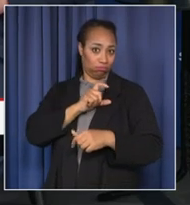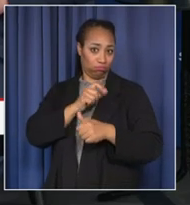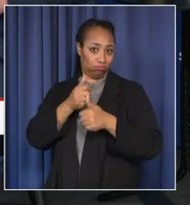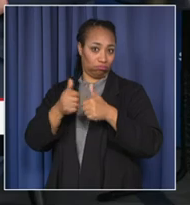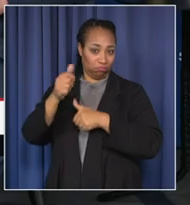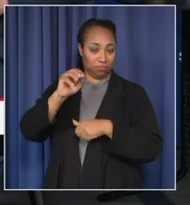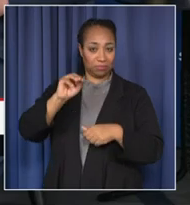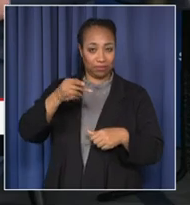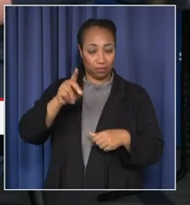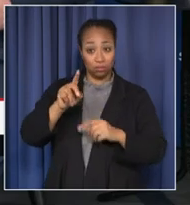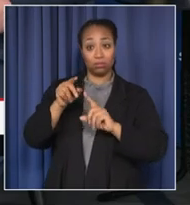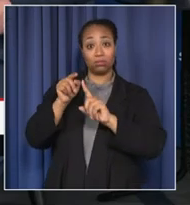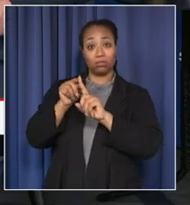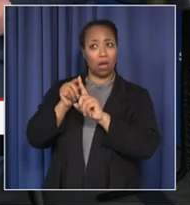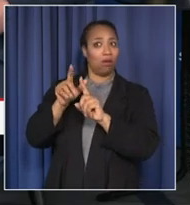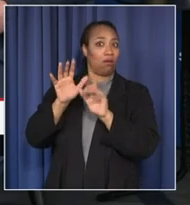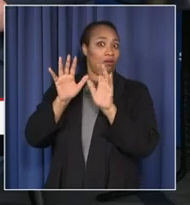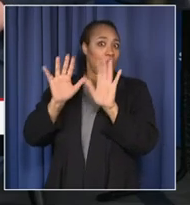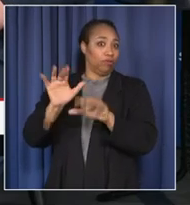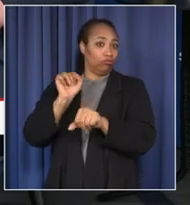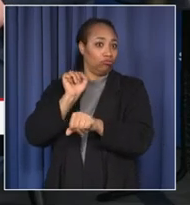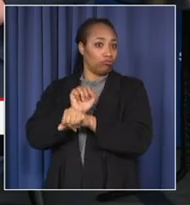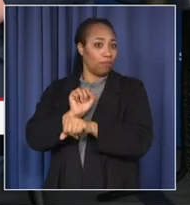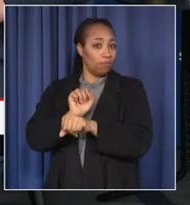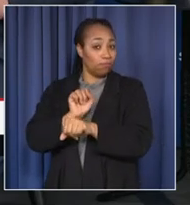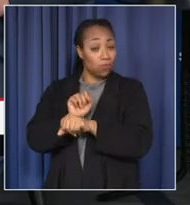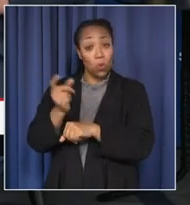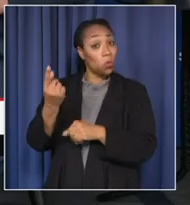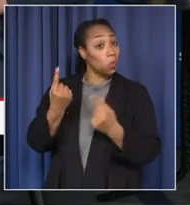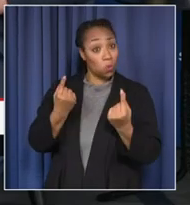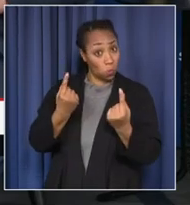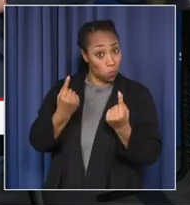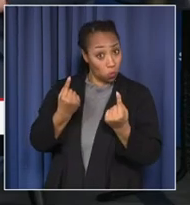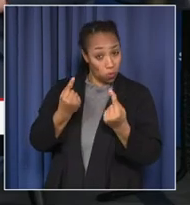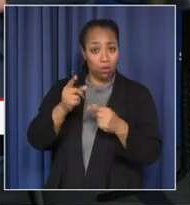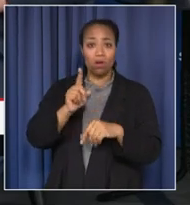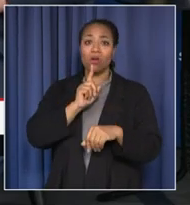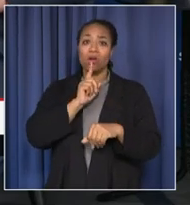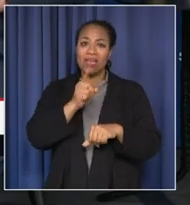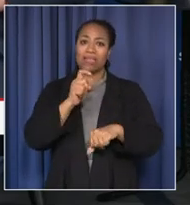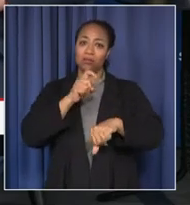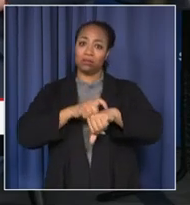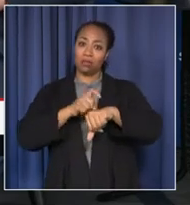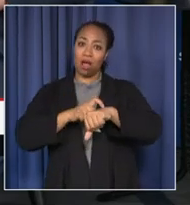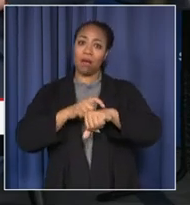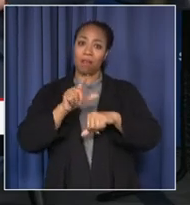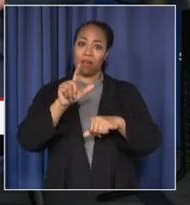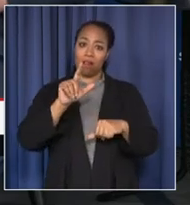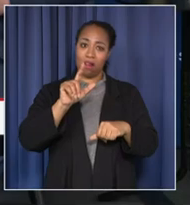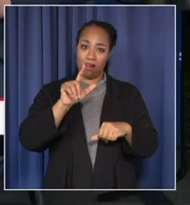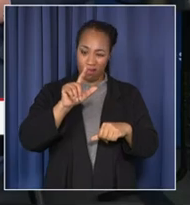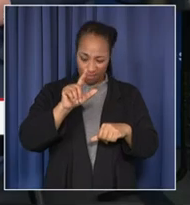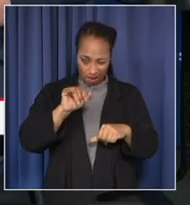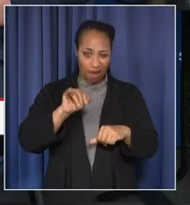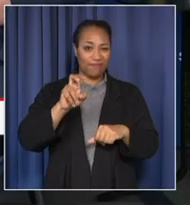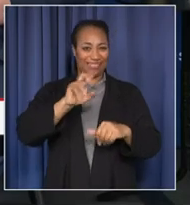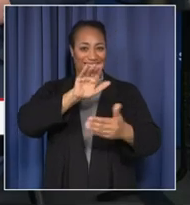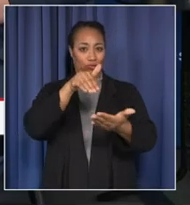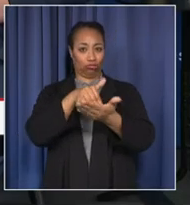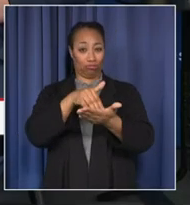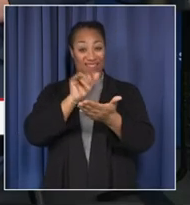center that we put in place down at police headquarters, and a partnership with the community to get